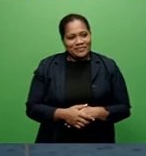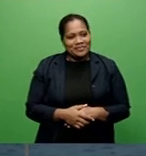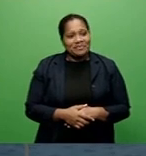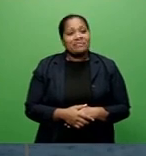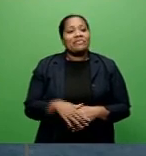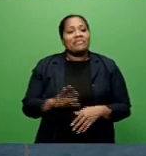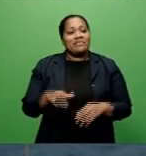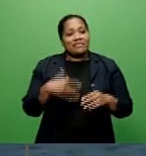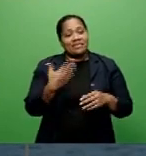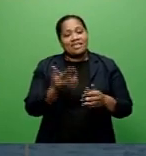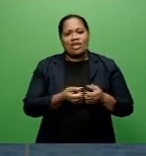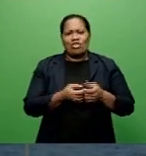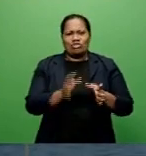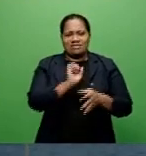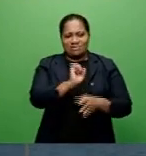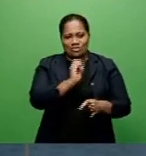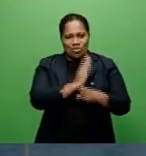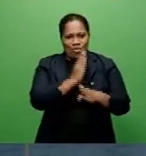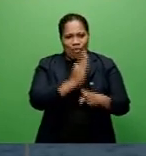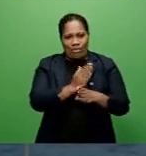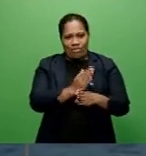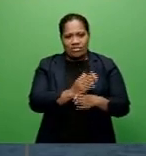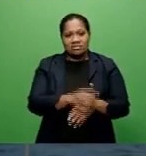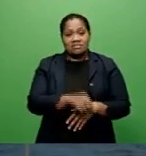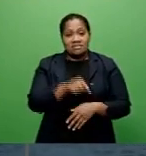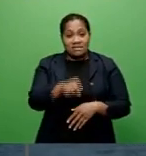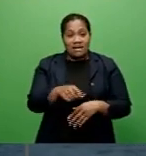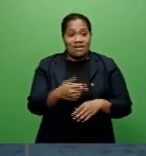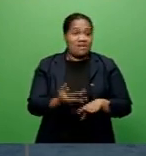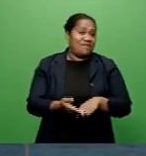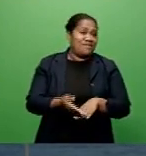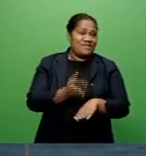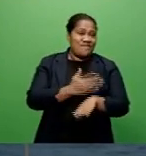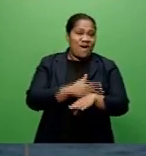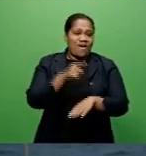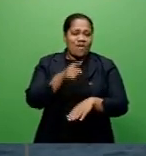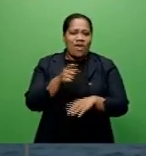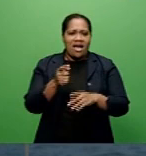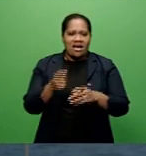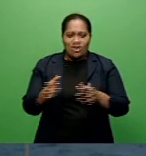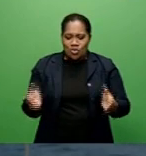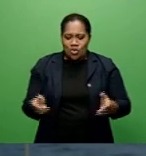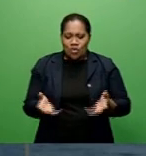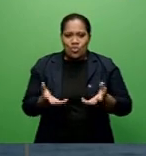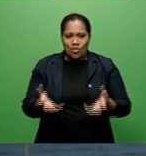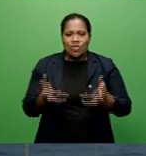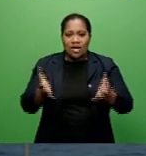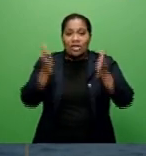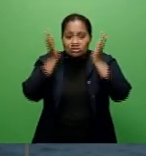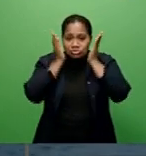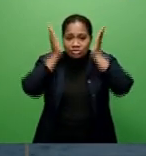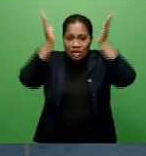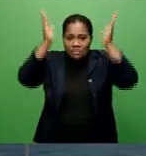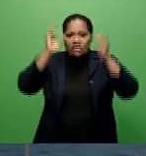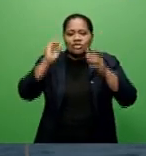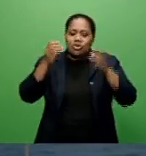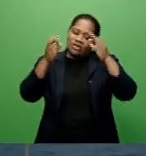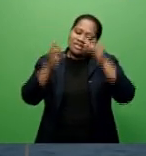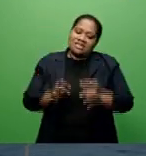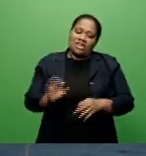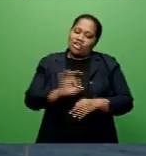job because of the pandemic, a former resort chef decided to not wait around but create his own